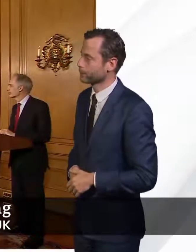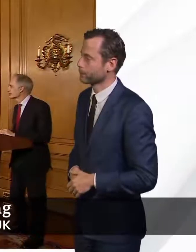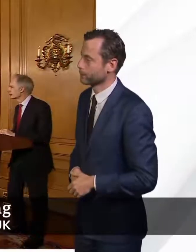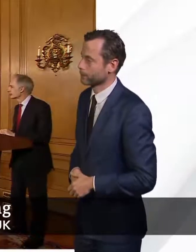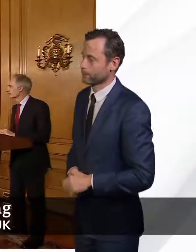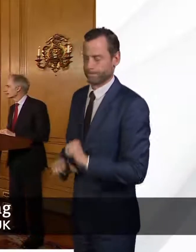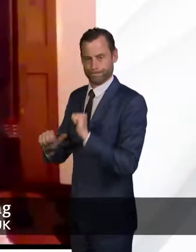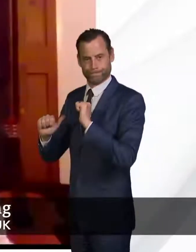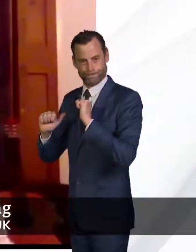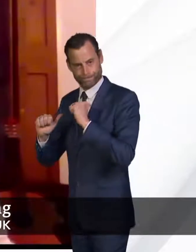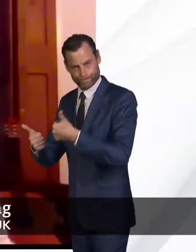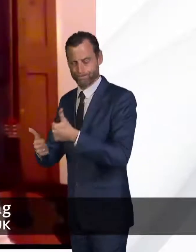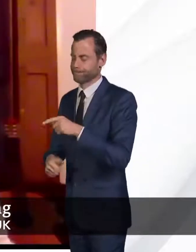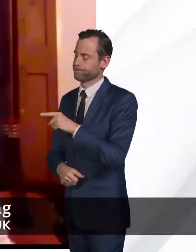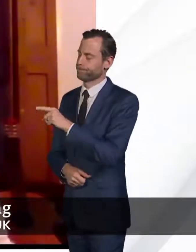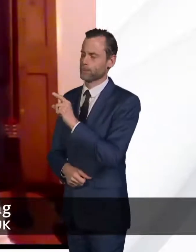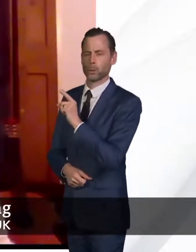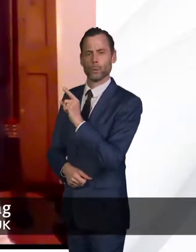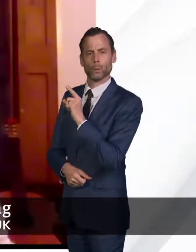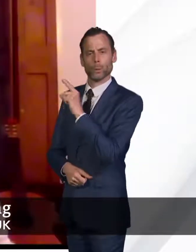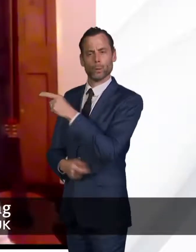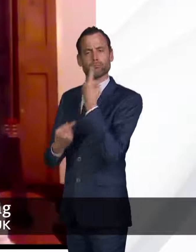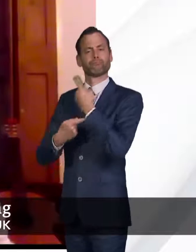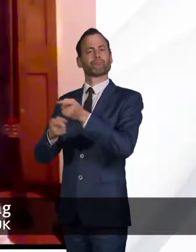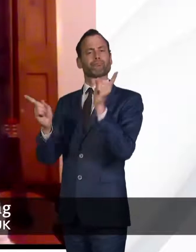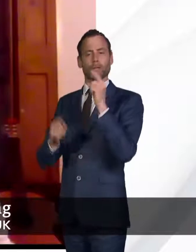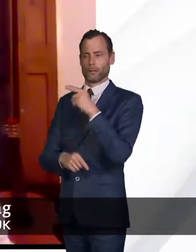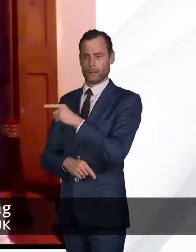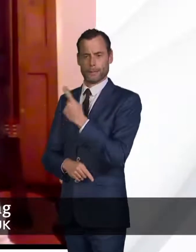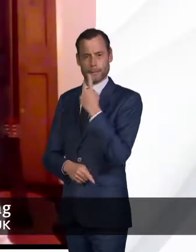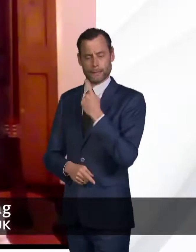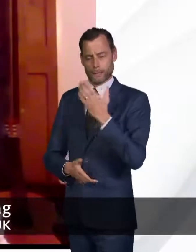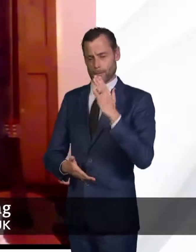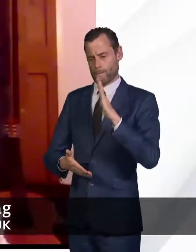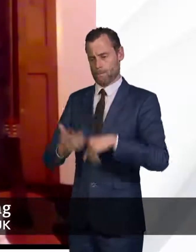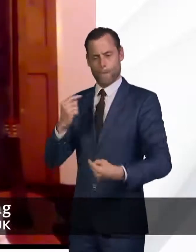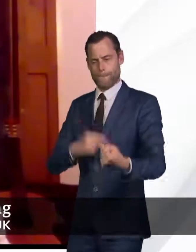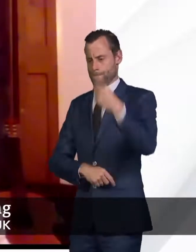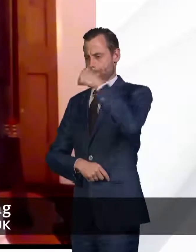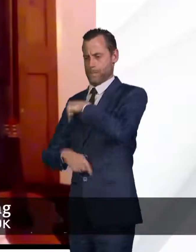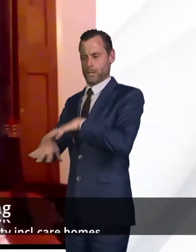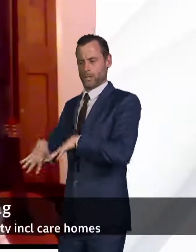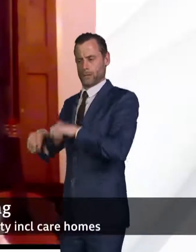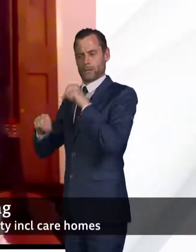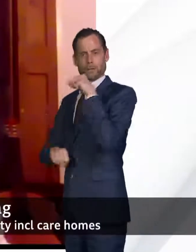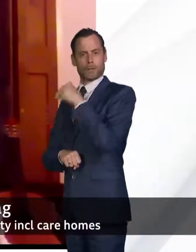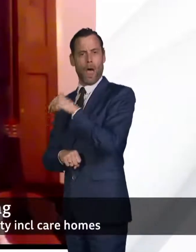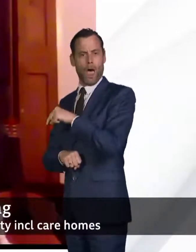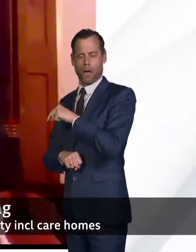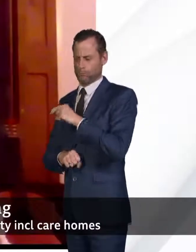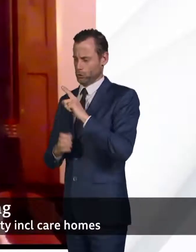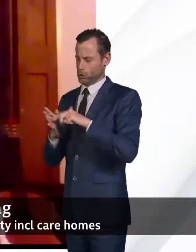State. You said that you knew from the start that there was a very significant challenge with